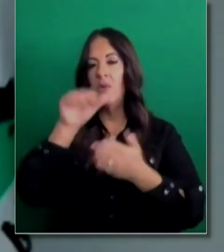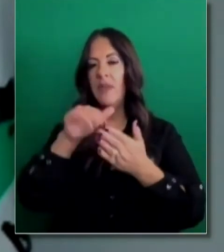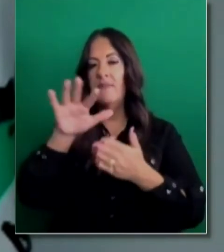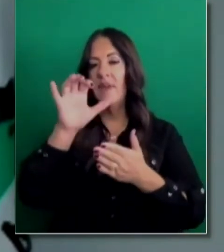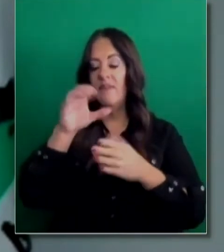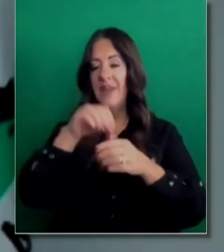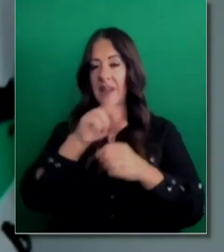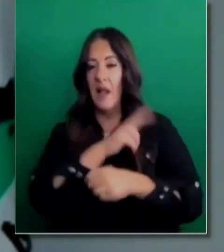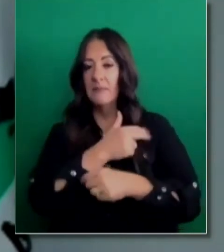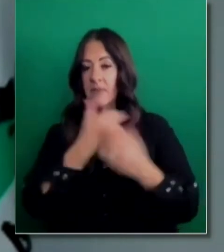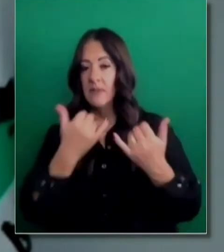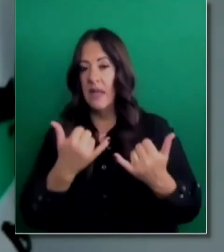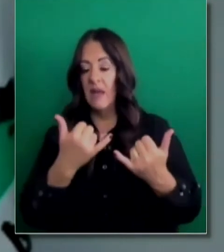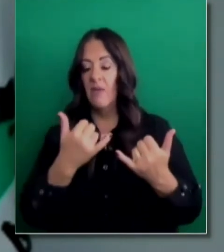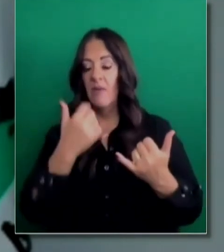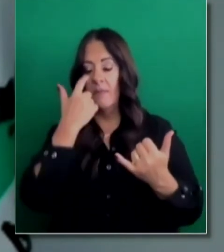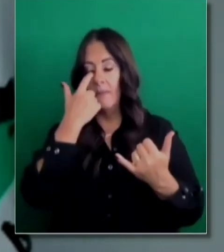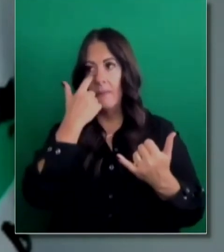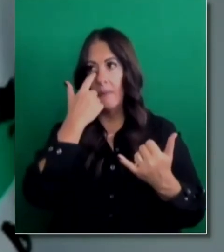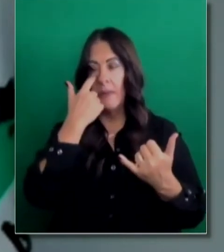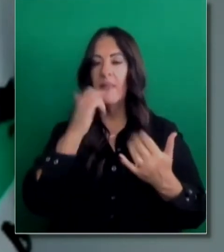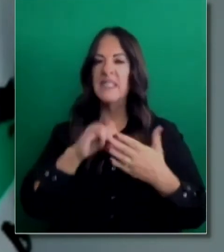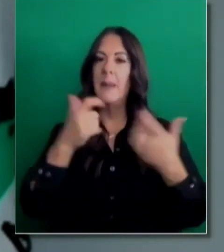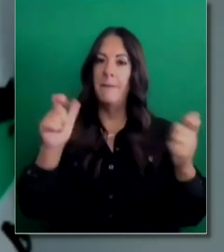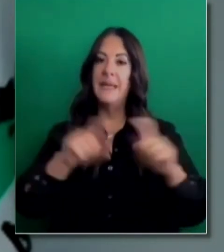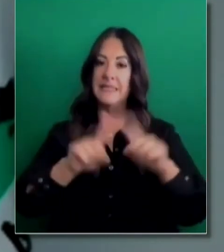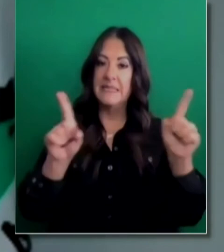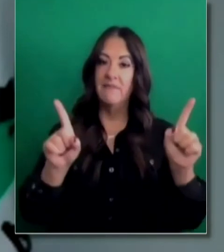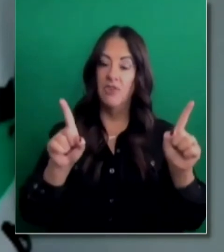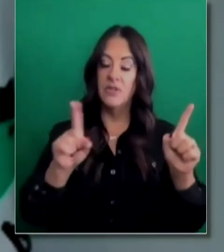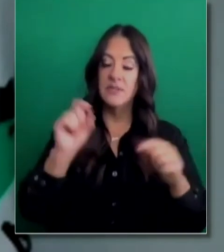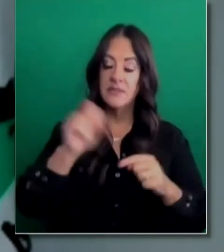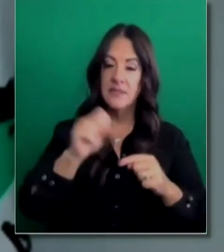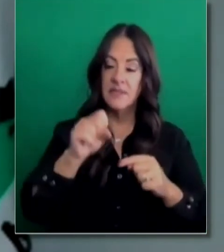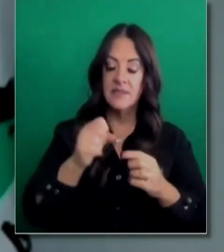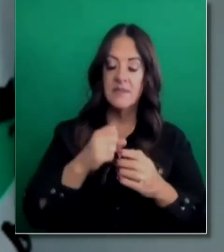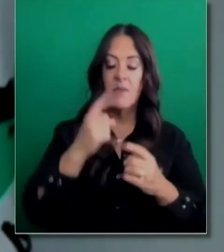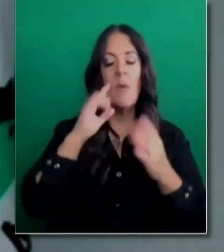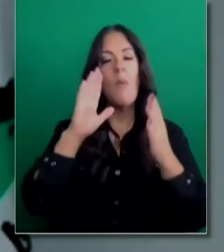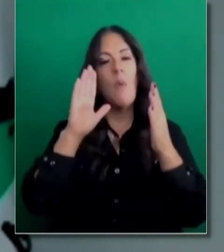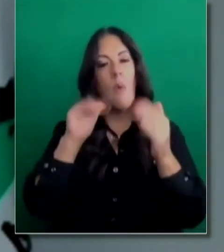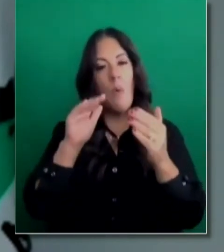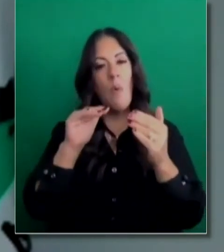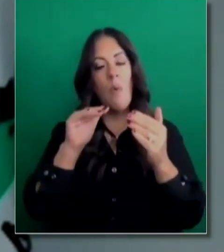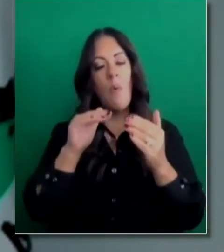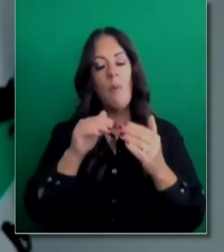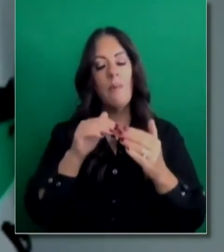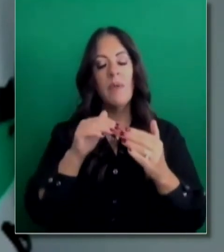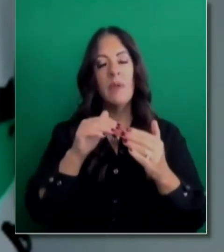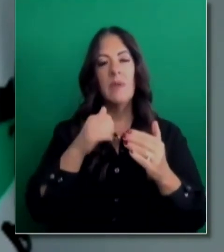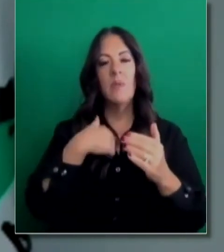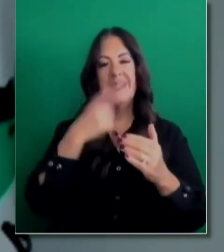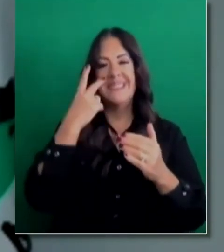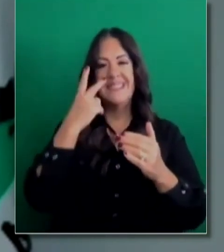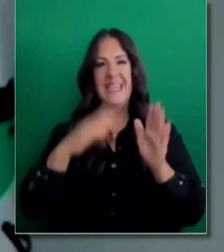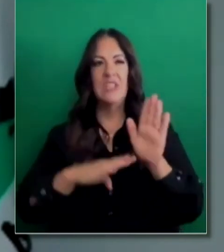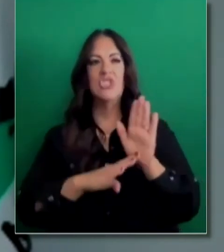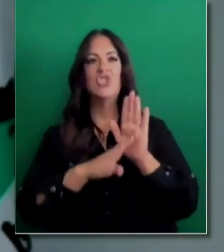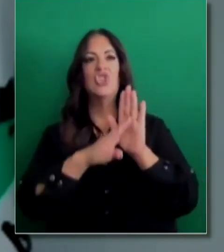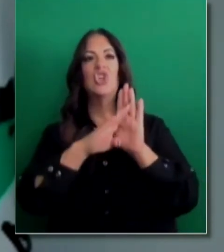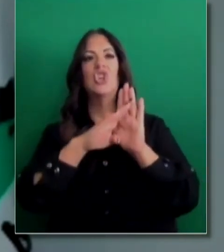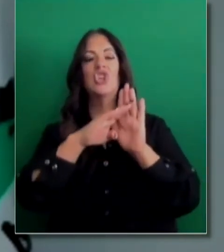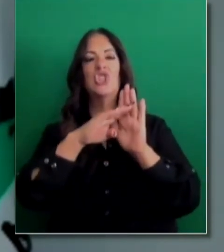Now, I share that trend in part to say, yes, we're hopeful that we're seeing the surge now, and it isn't